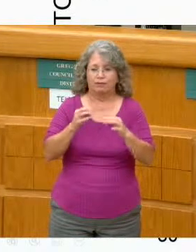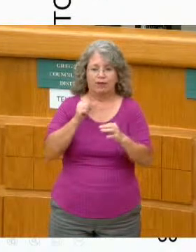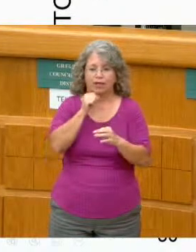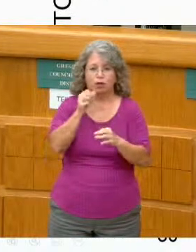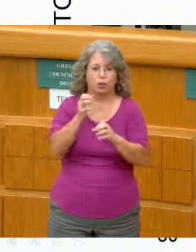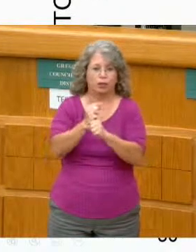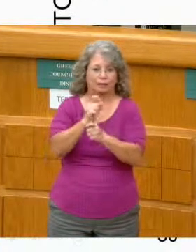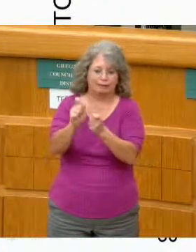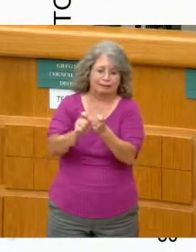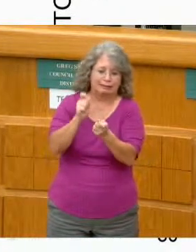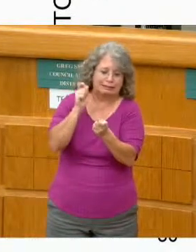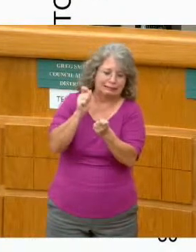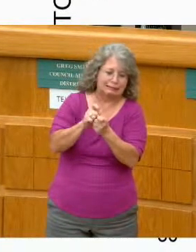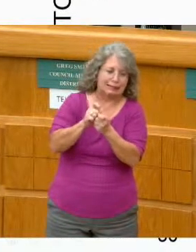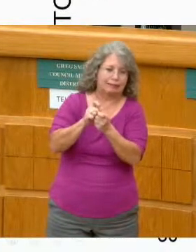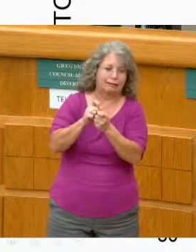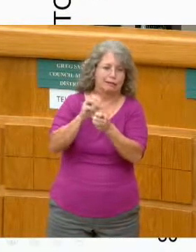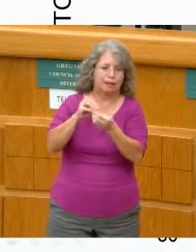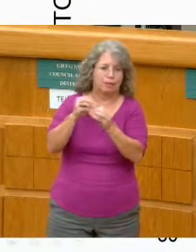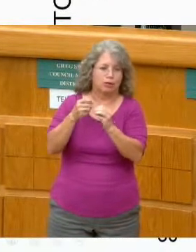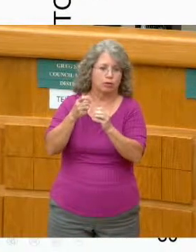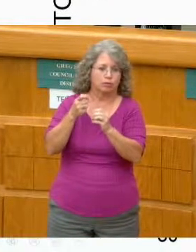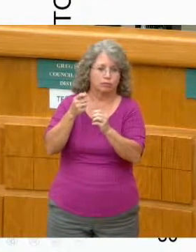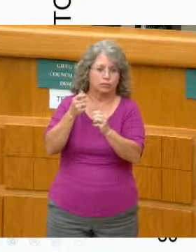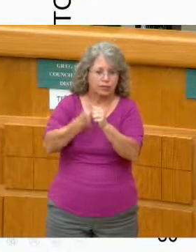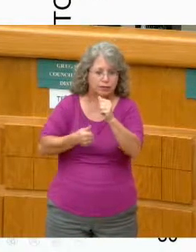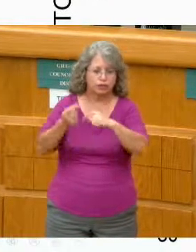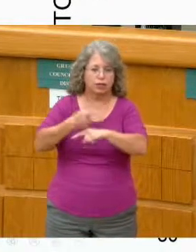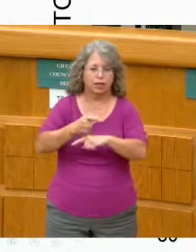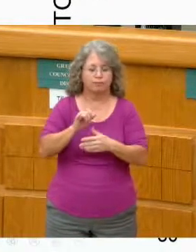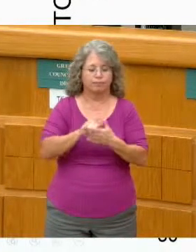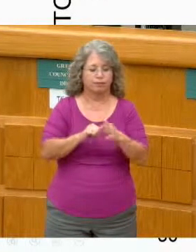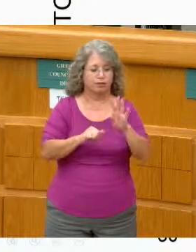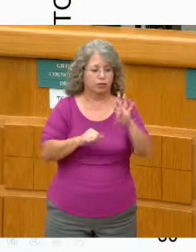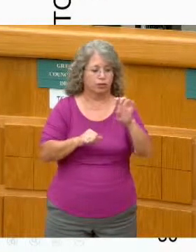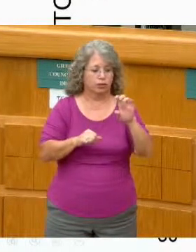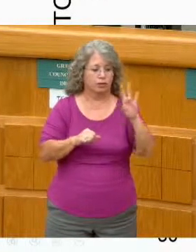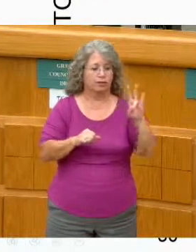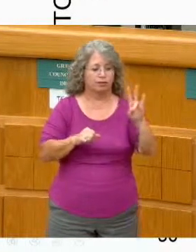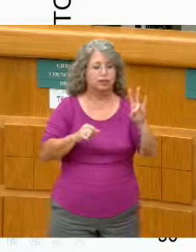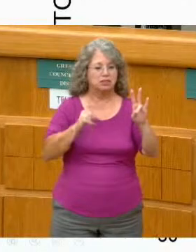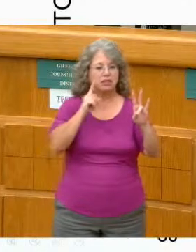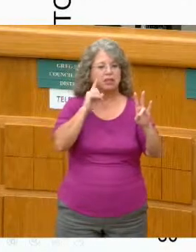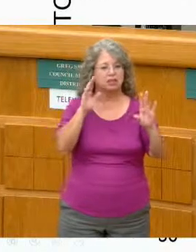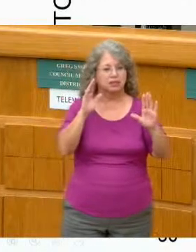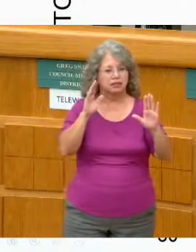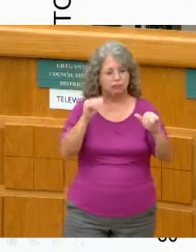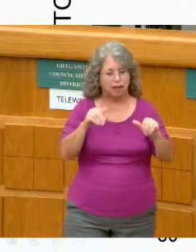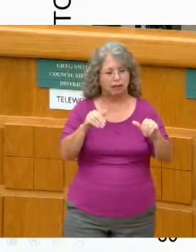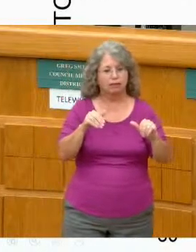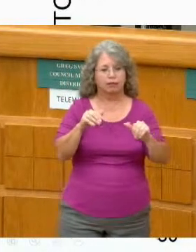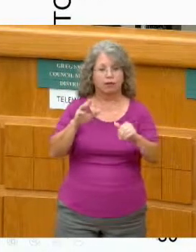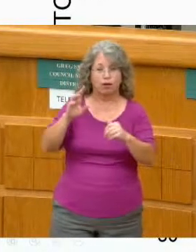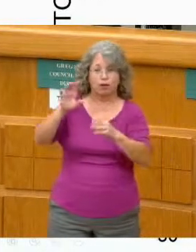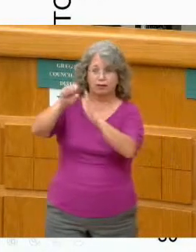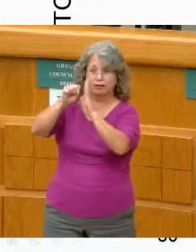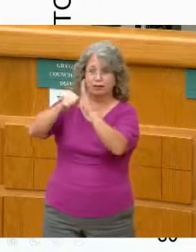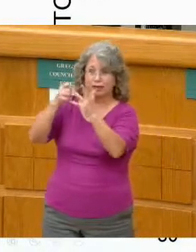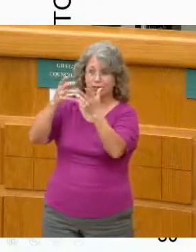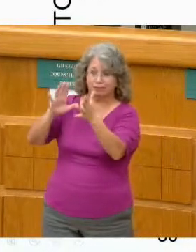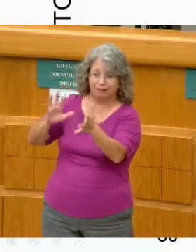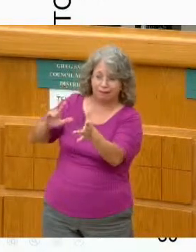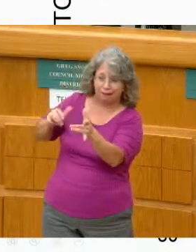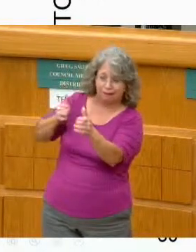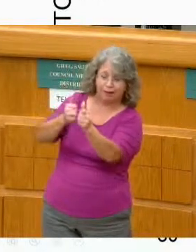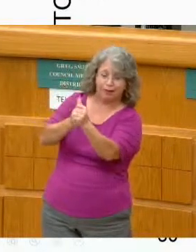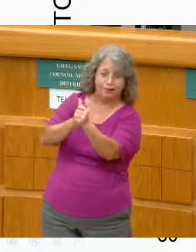can't have the very latest data point on the graph here. But here, this is 407, but we expect that